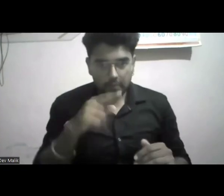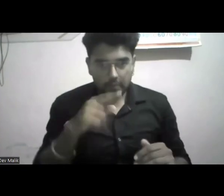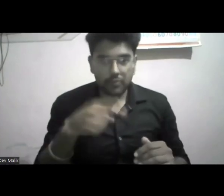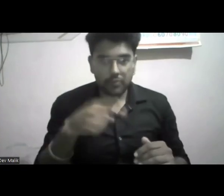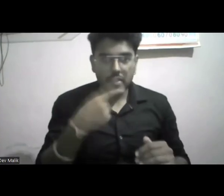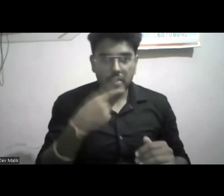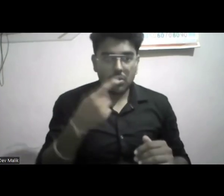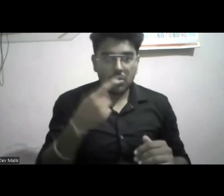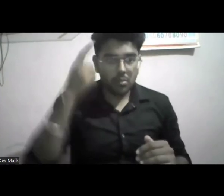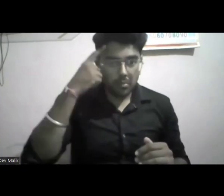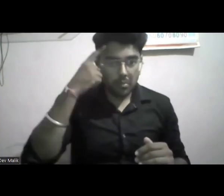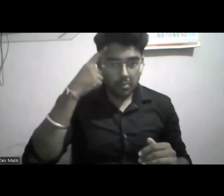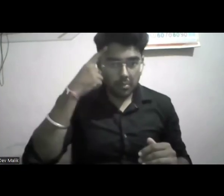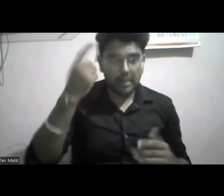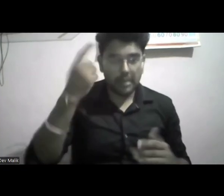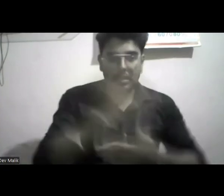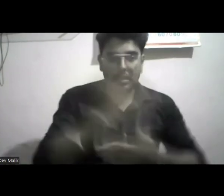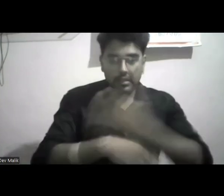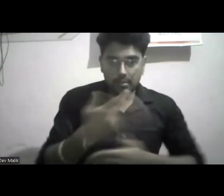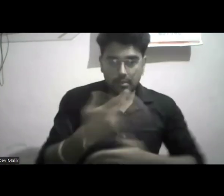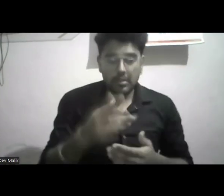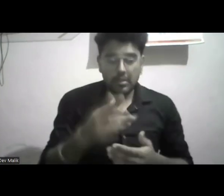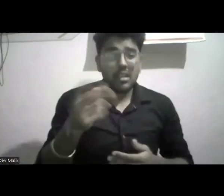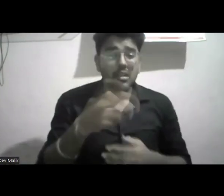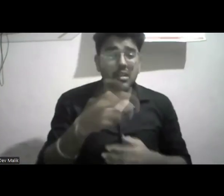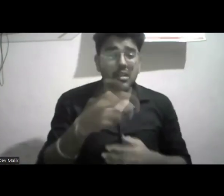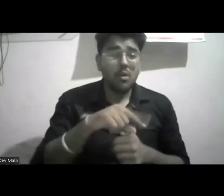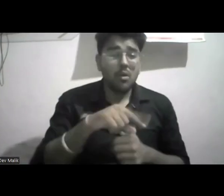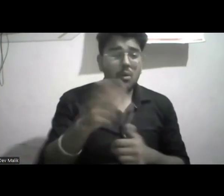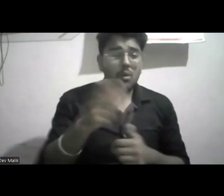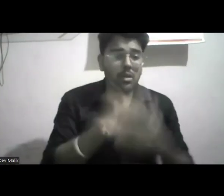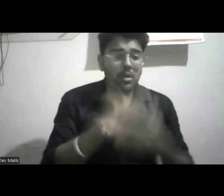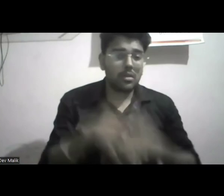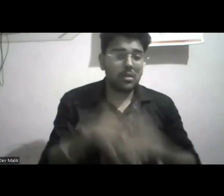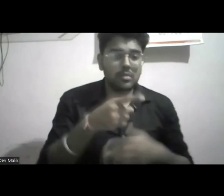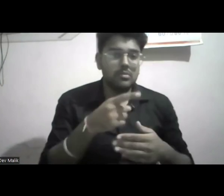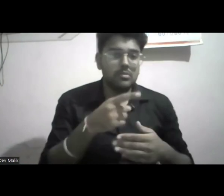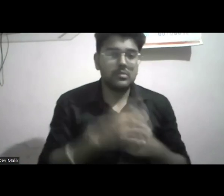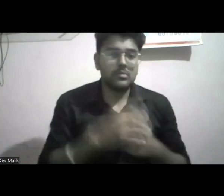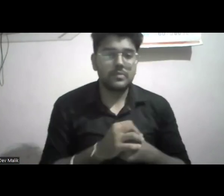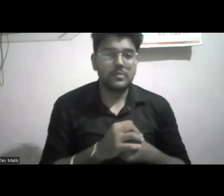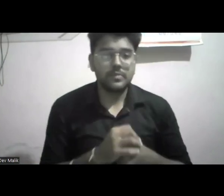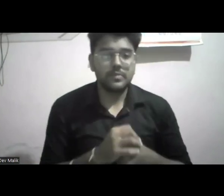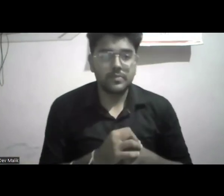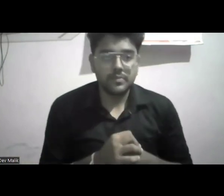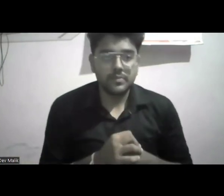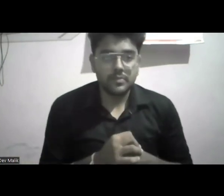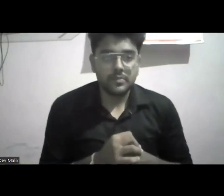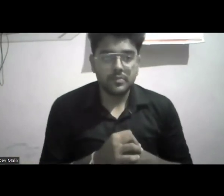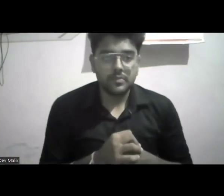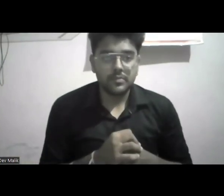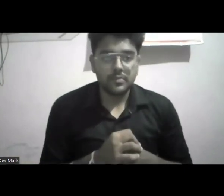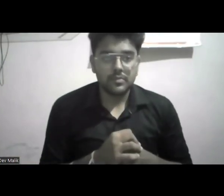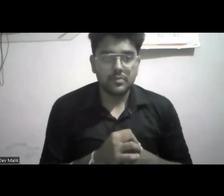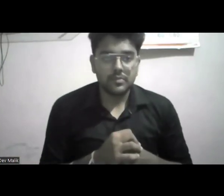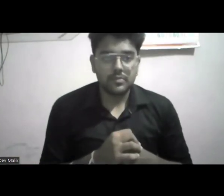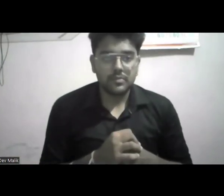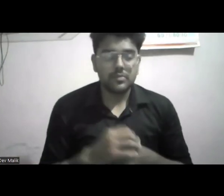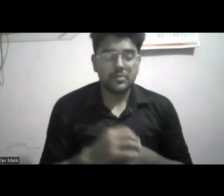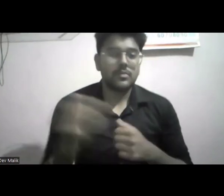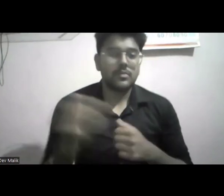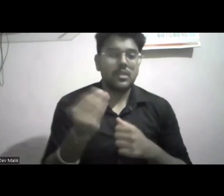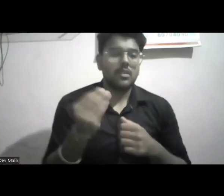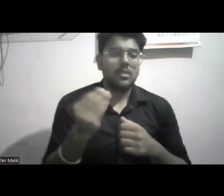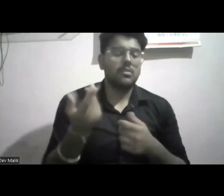mental disabilities are prone to, you know, being, you know, prey to some sort of sexual